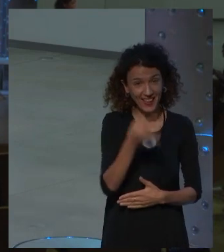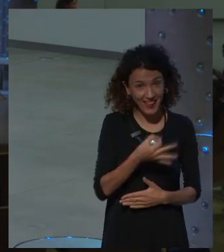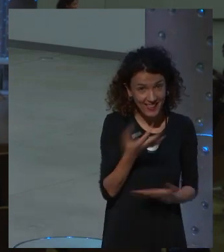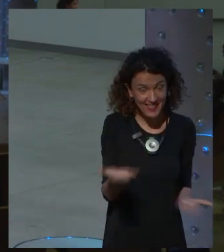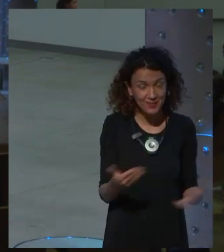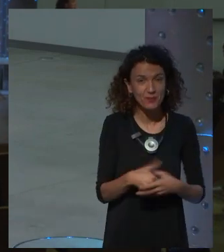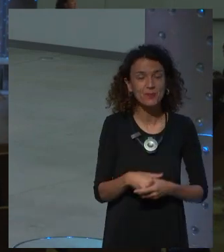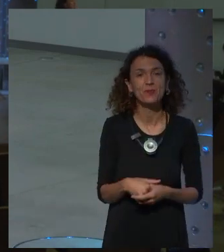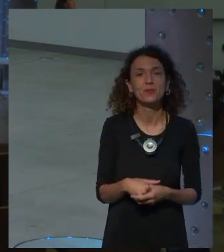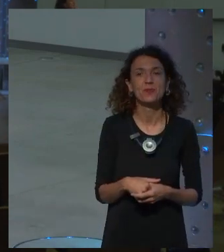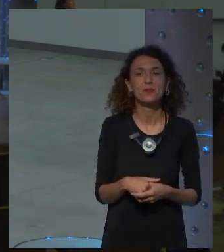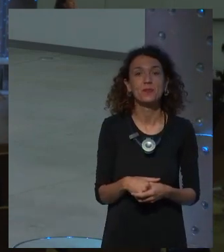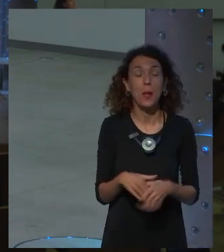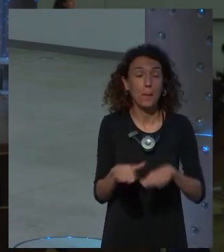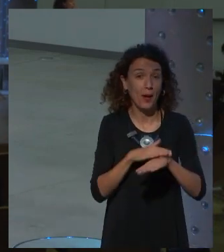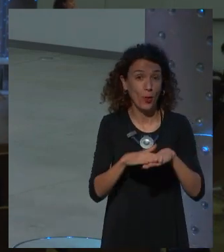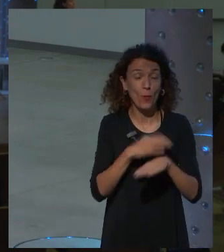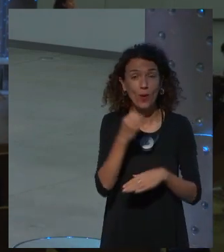Hola, buenas tardes. Hi, good afternoon.